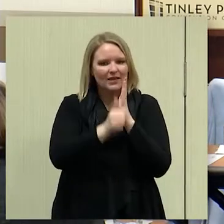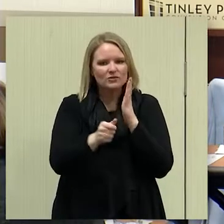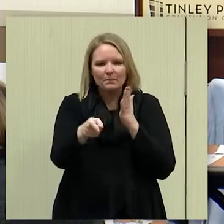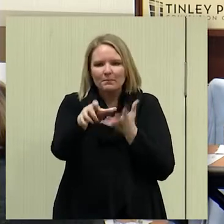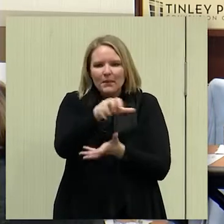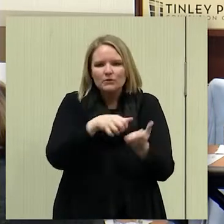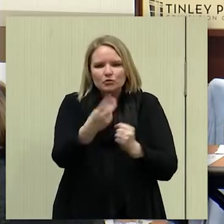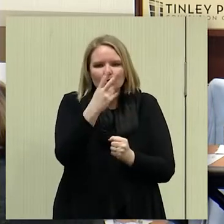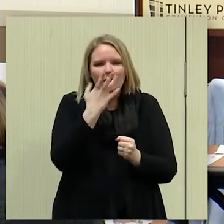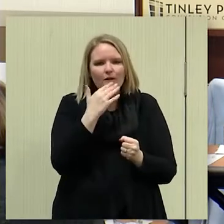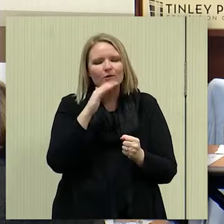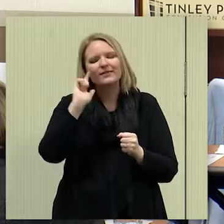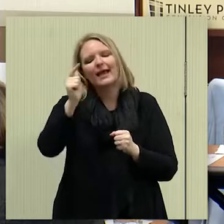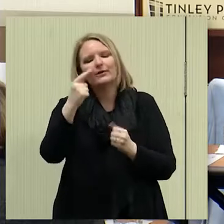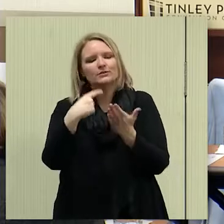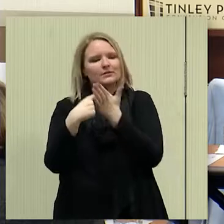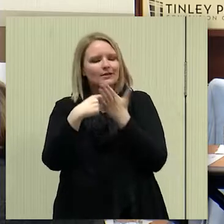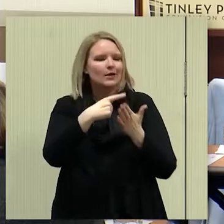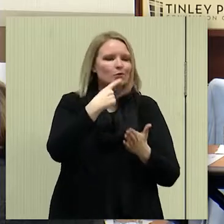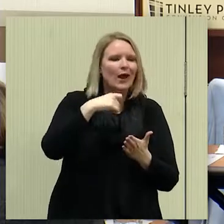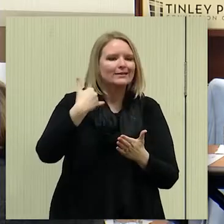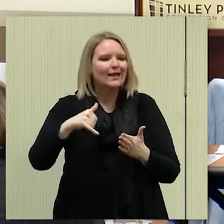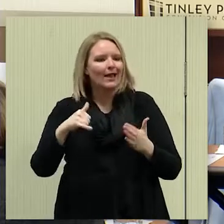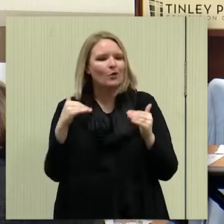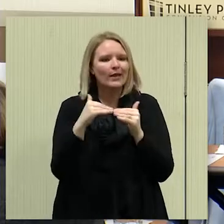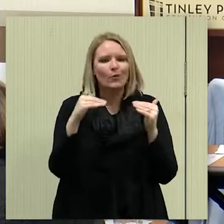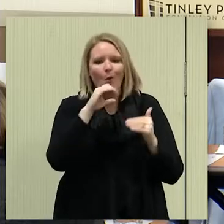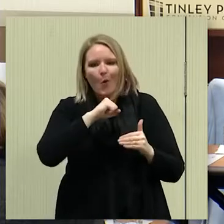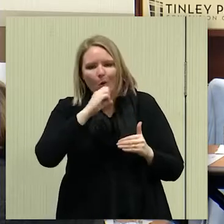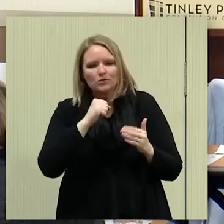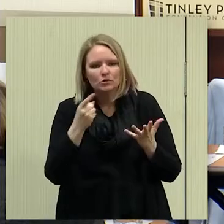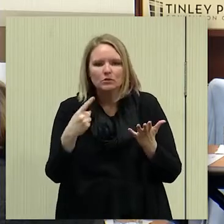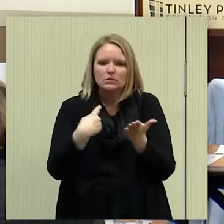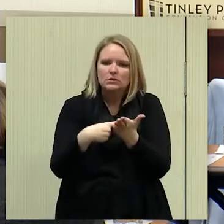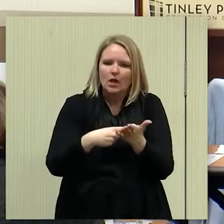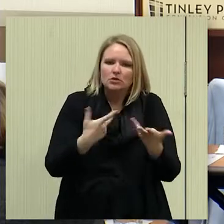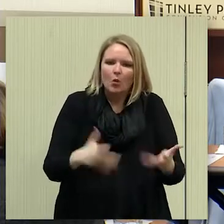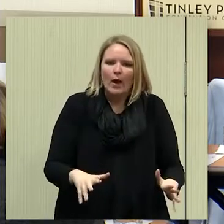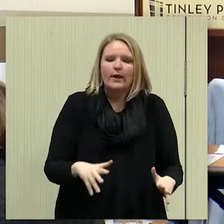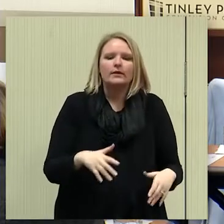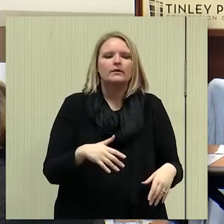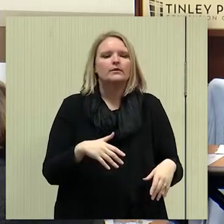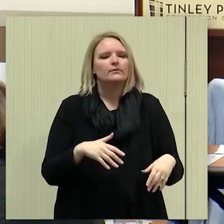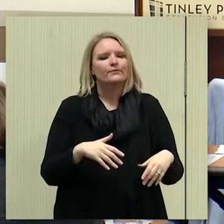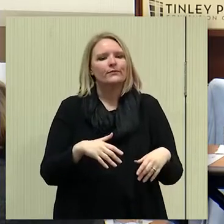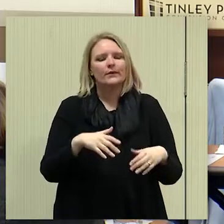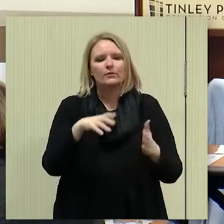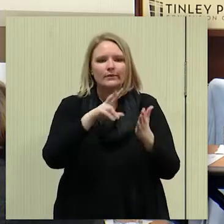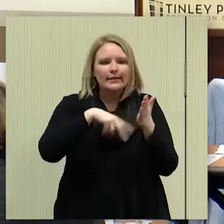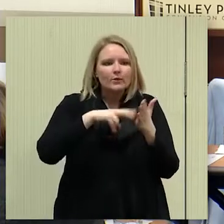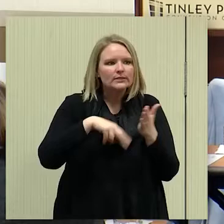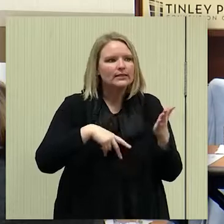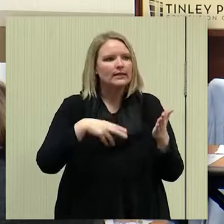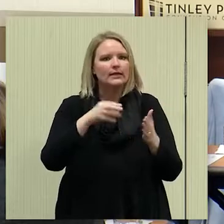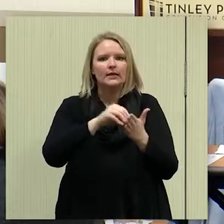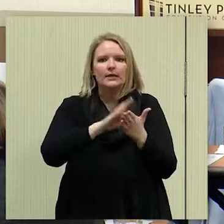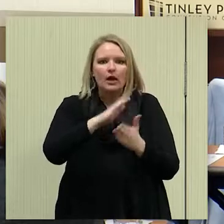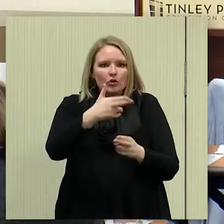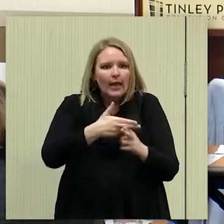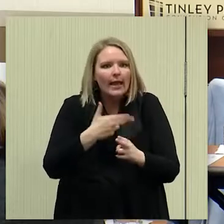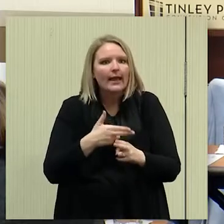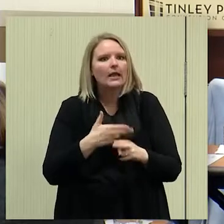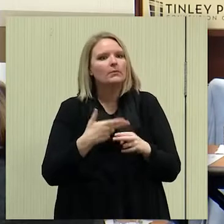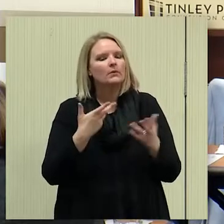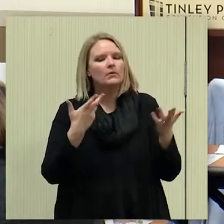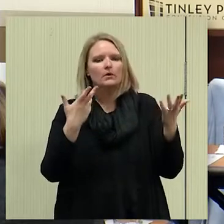they talked about later on of how red and yellow make orange, so they did that together. There was literacy, they put their names on it, but then